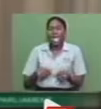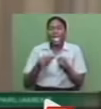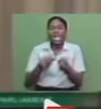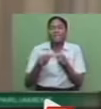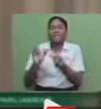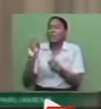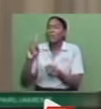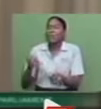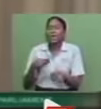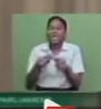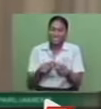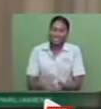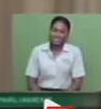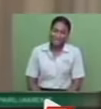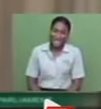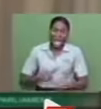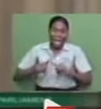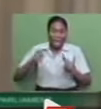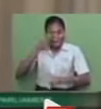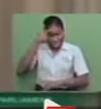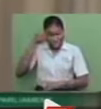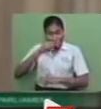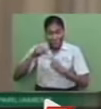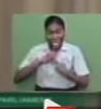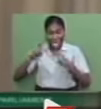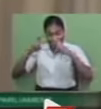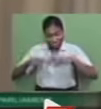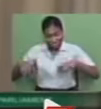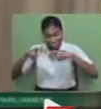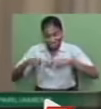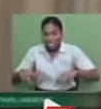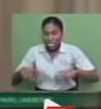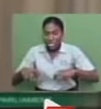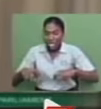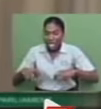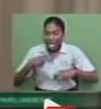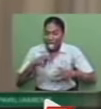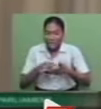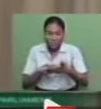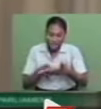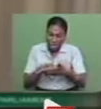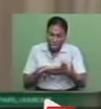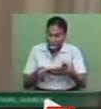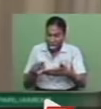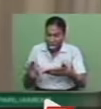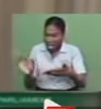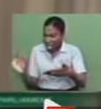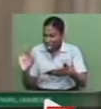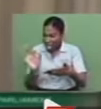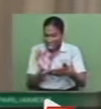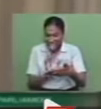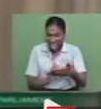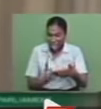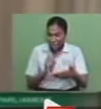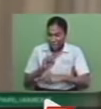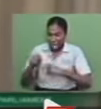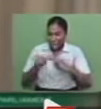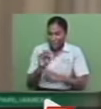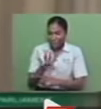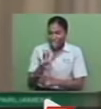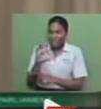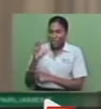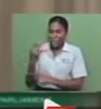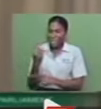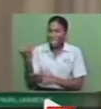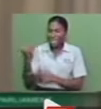is a document that the Parliament will approve, there is no mention anywhere of any $500 million